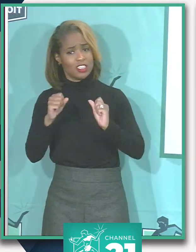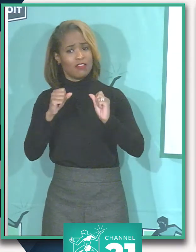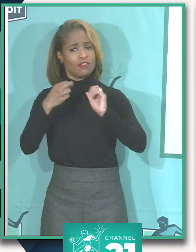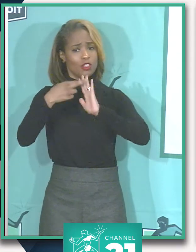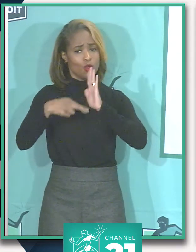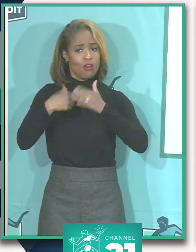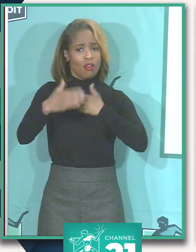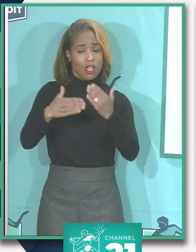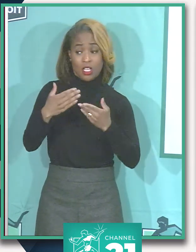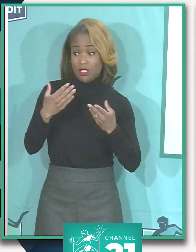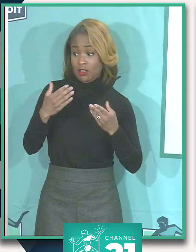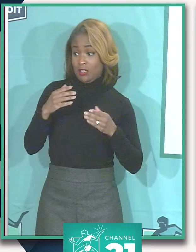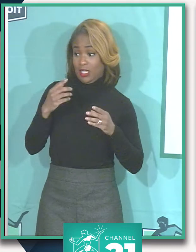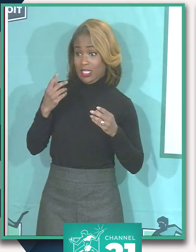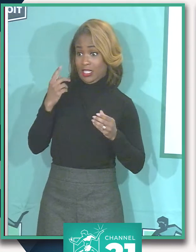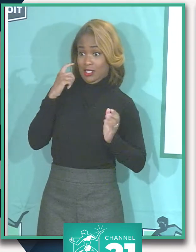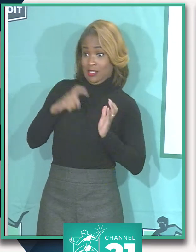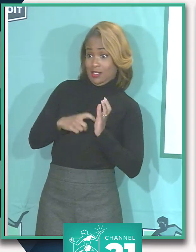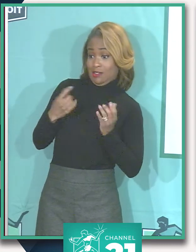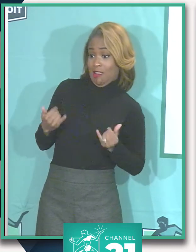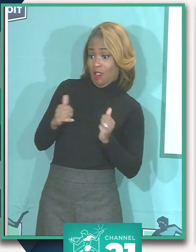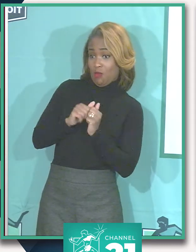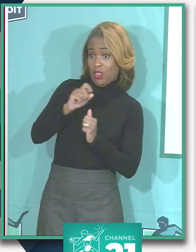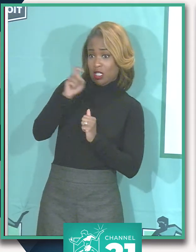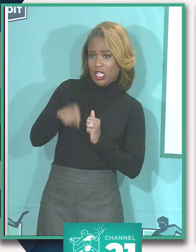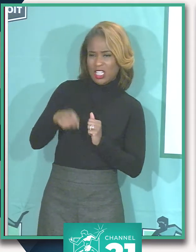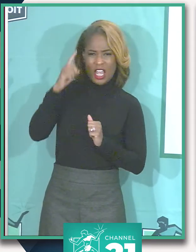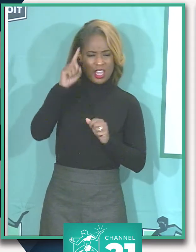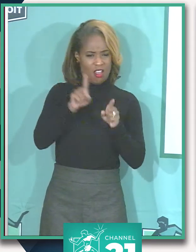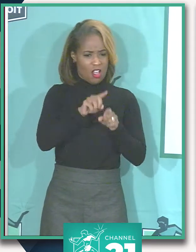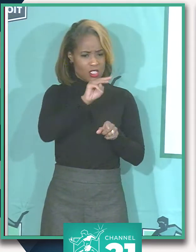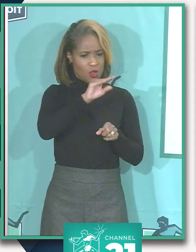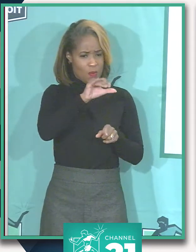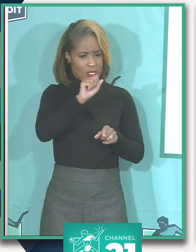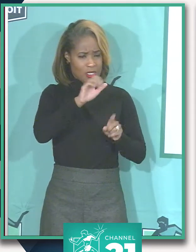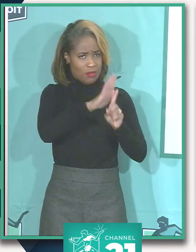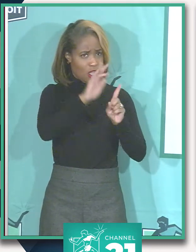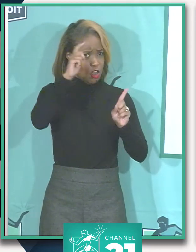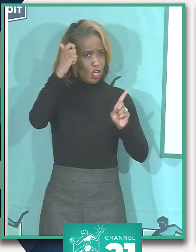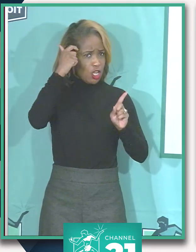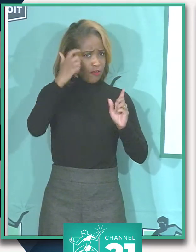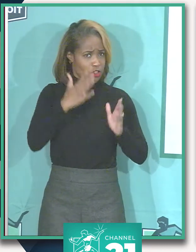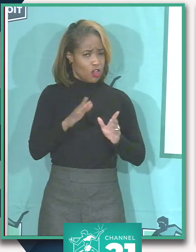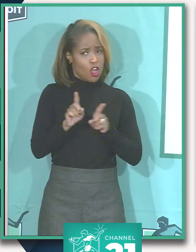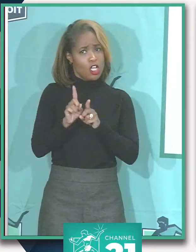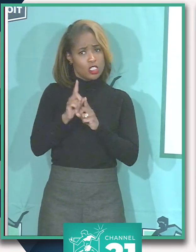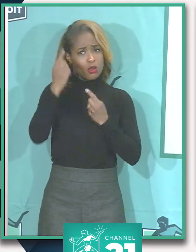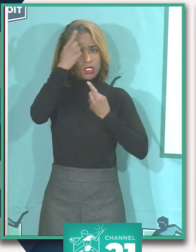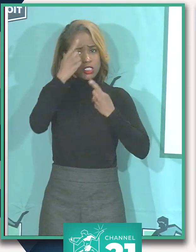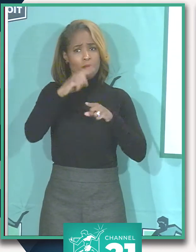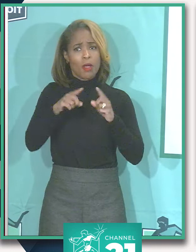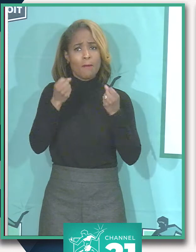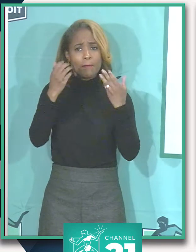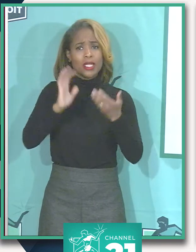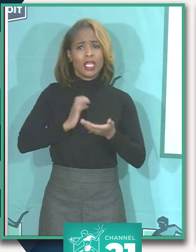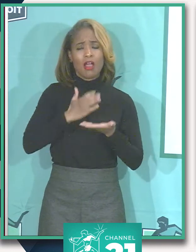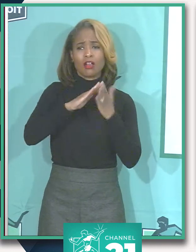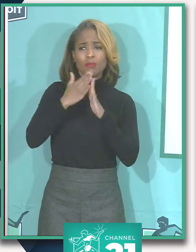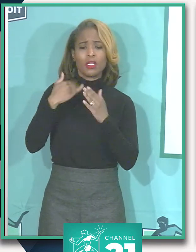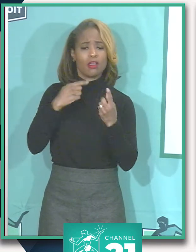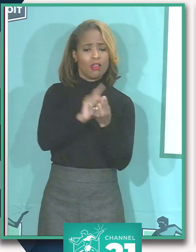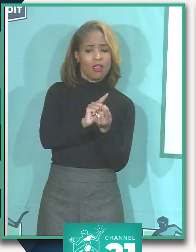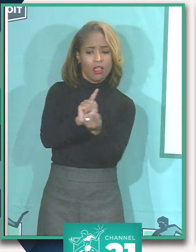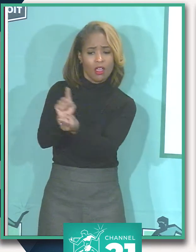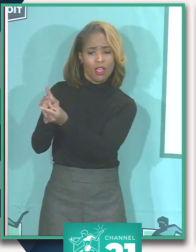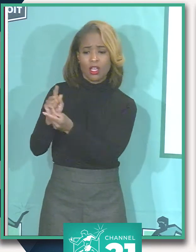Texas is happening now. I believe Mississippi's governor is considering it. And there's a lot of people in our community I've run into at events that